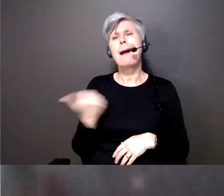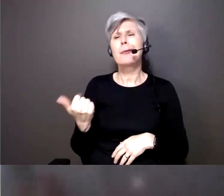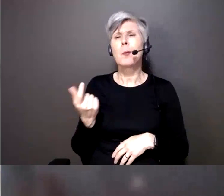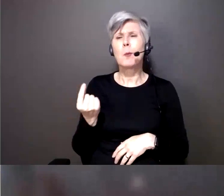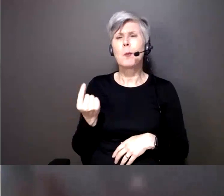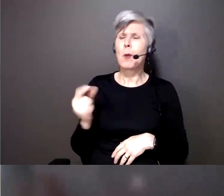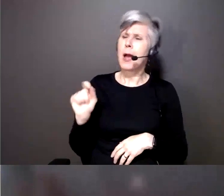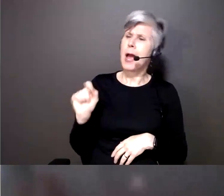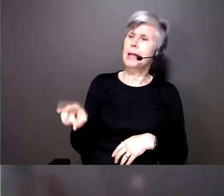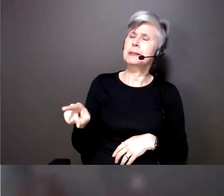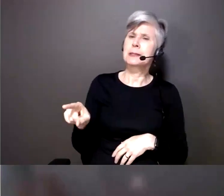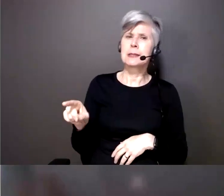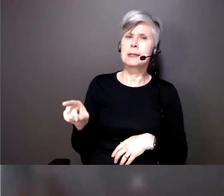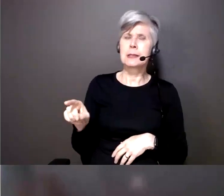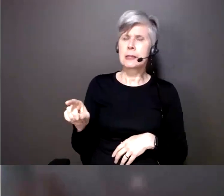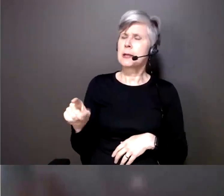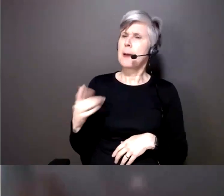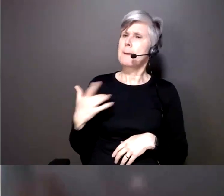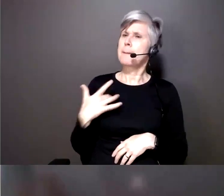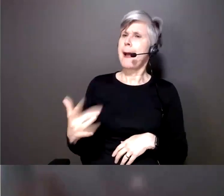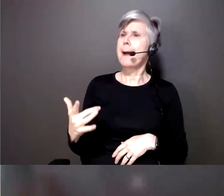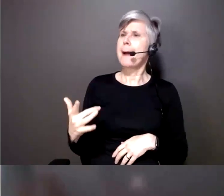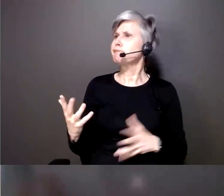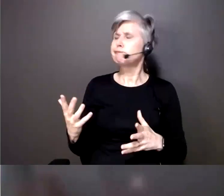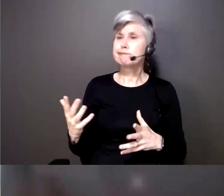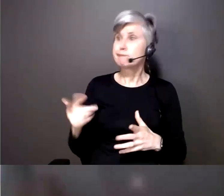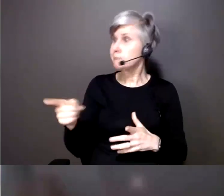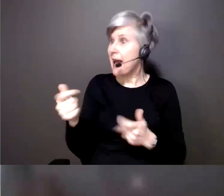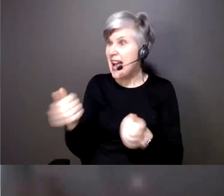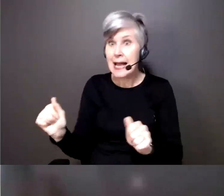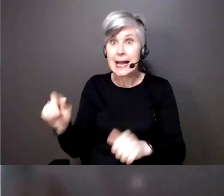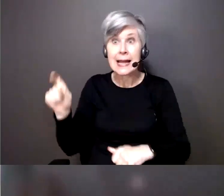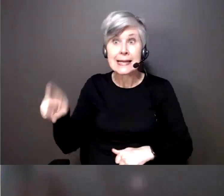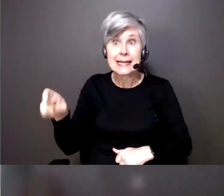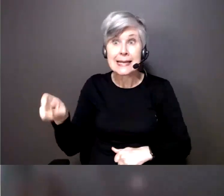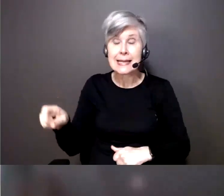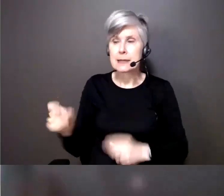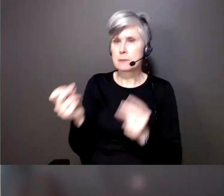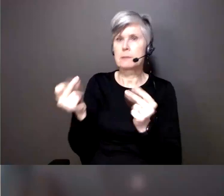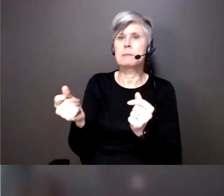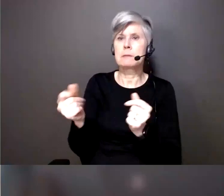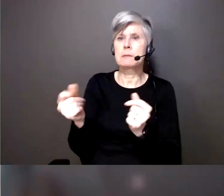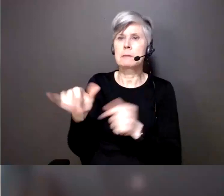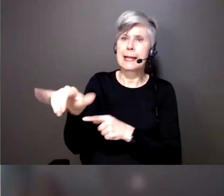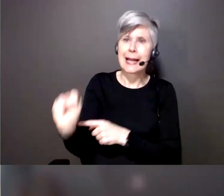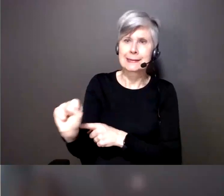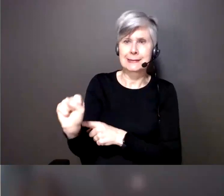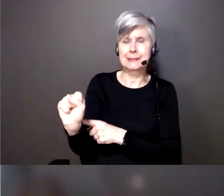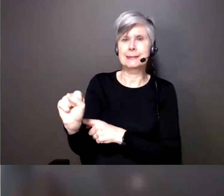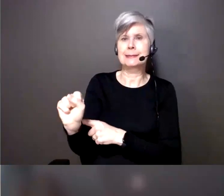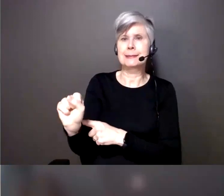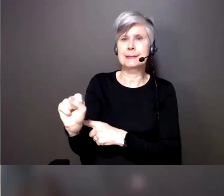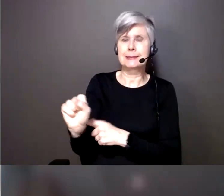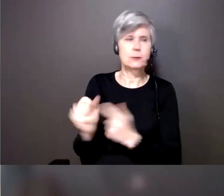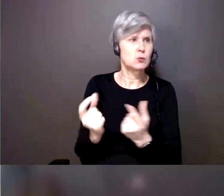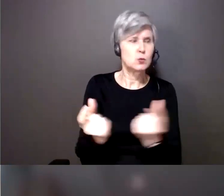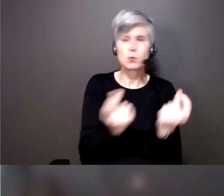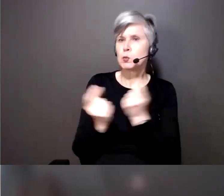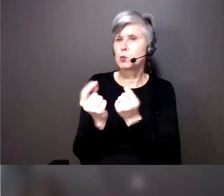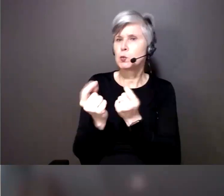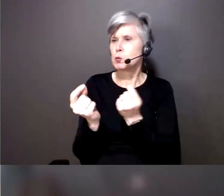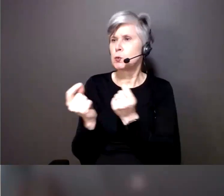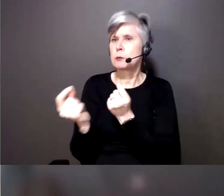a yes by default approach to obtaining the necessary accommodations in the workplace. But does